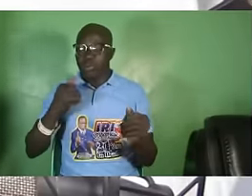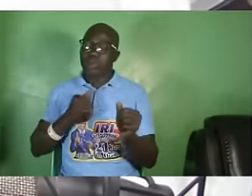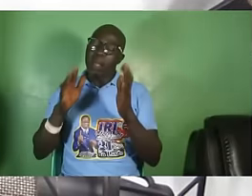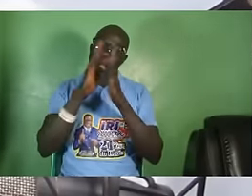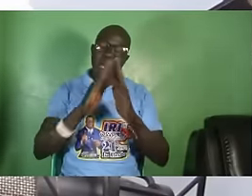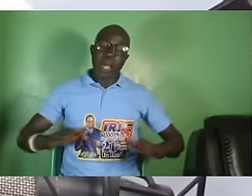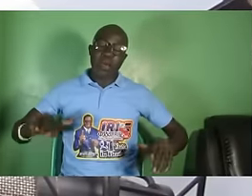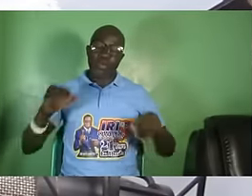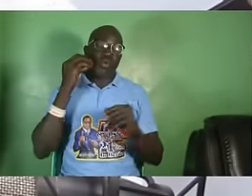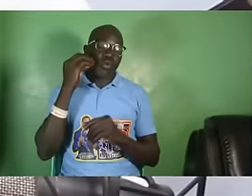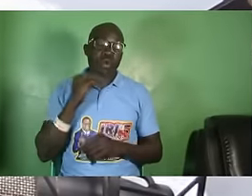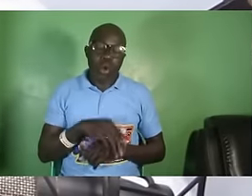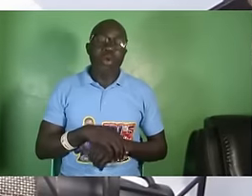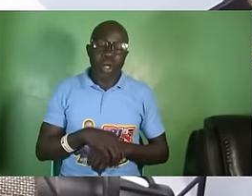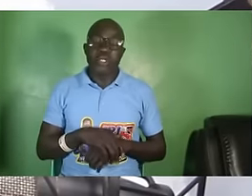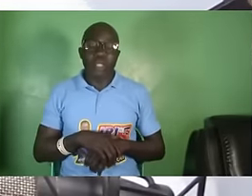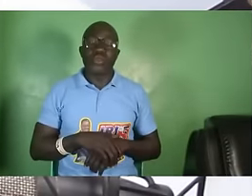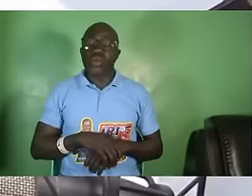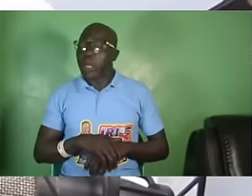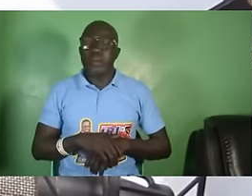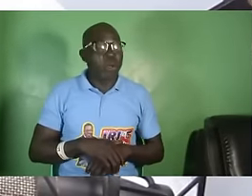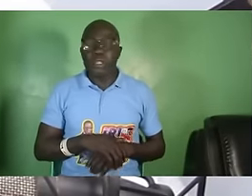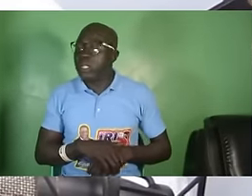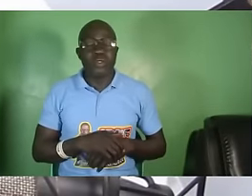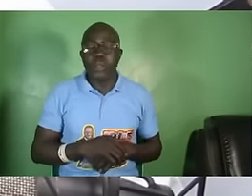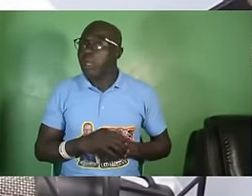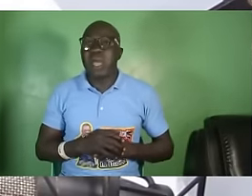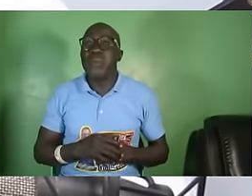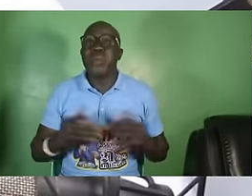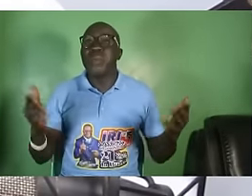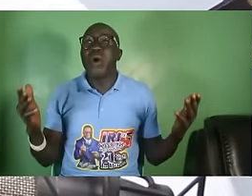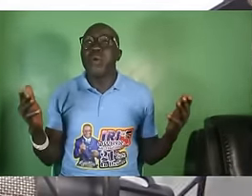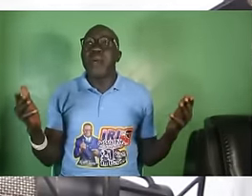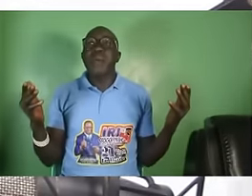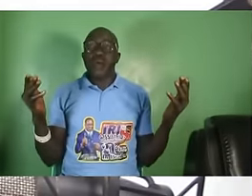God, yes. Oh, God, yes. Oh, God, yes.